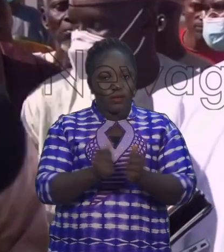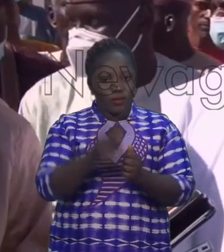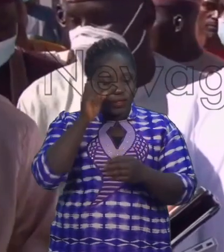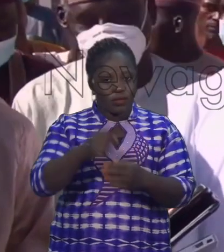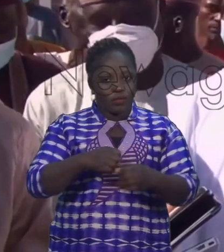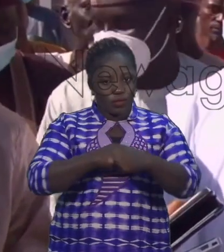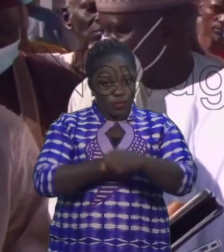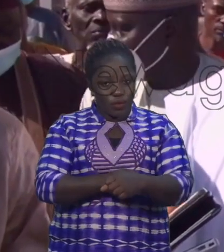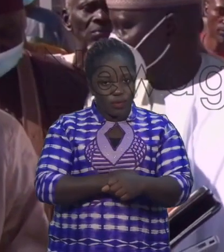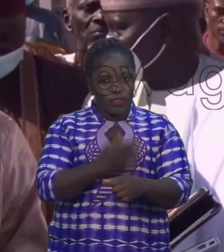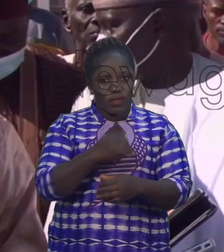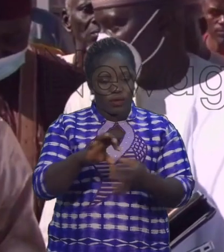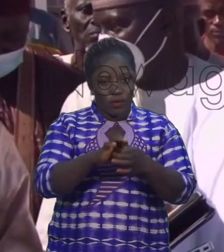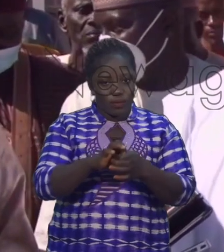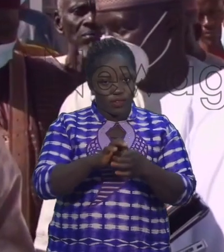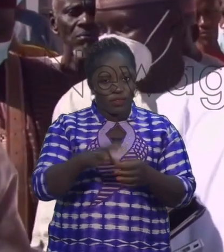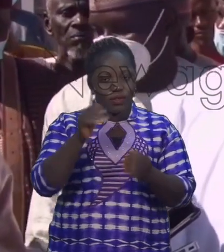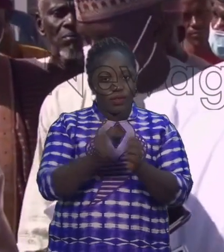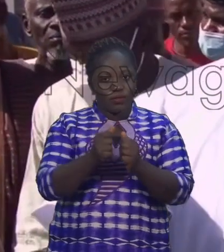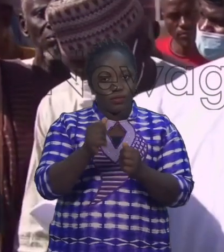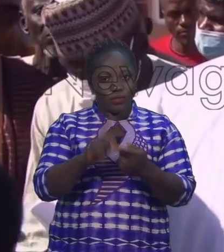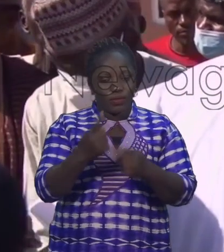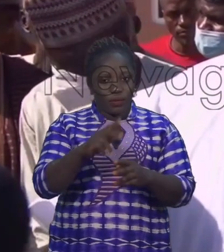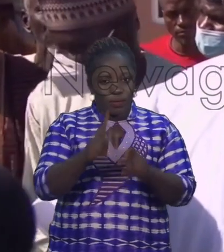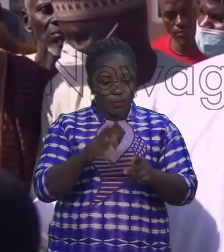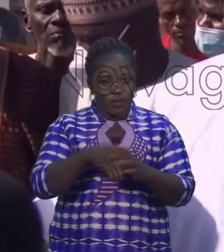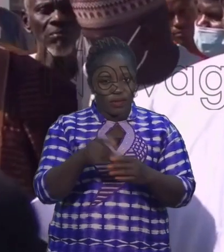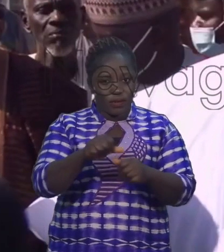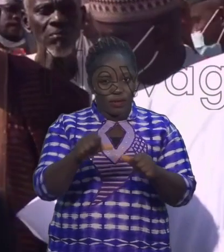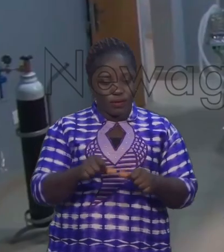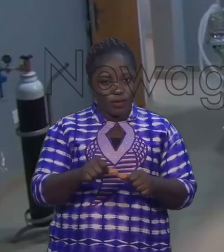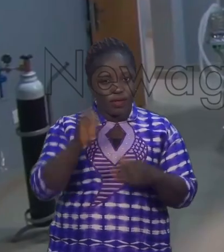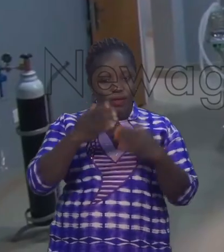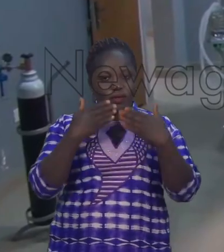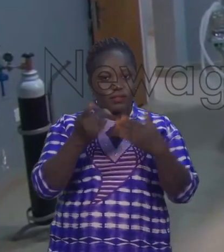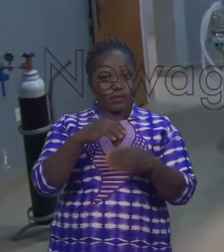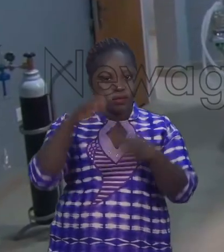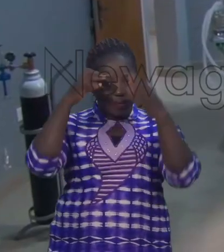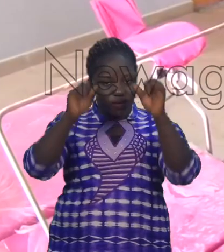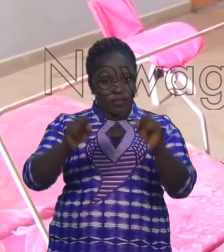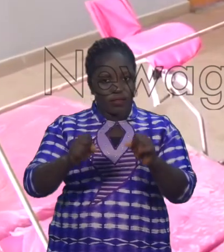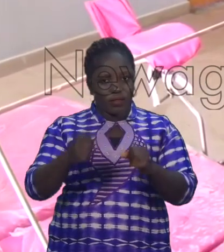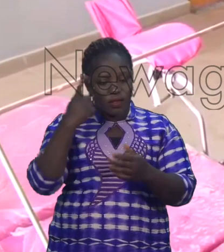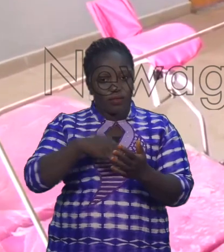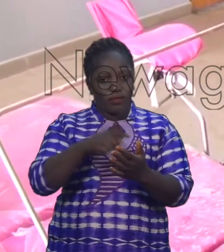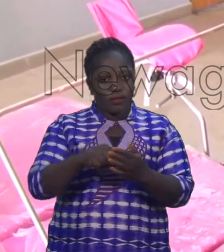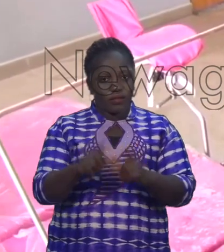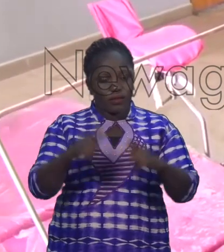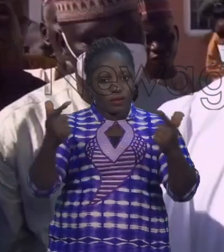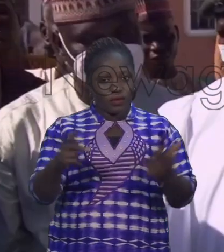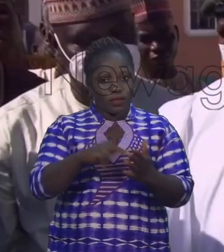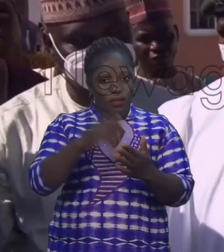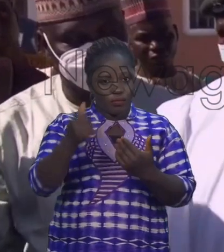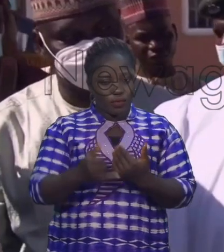his support and cooperation to the people of the area in the provision of democracy dividends. He thanked President Buhari for such a wonderful